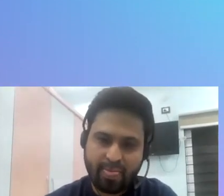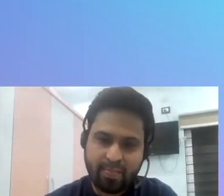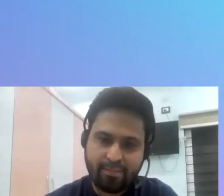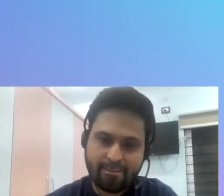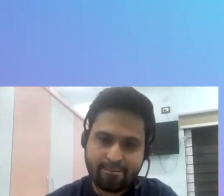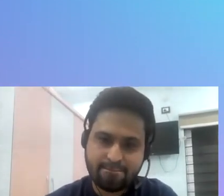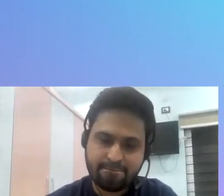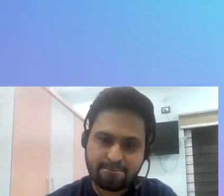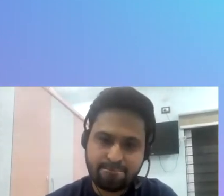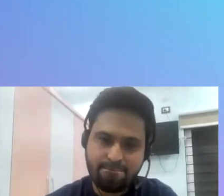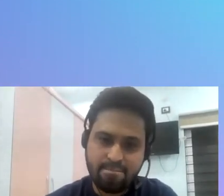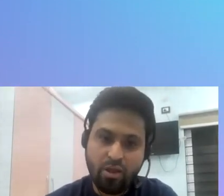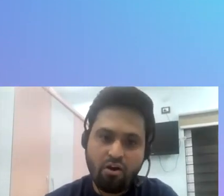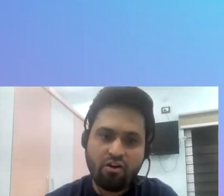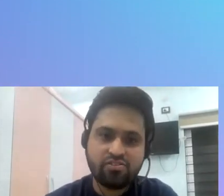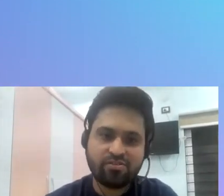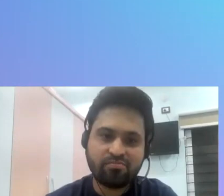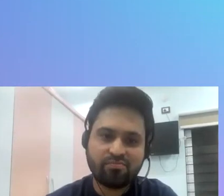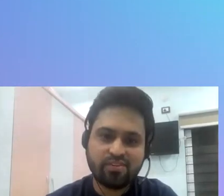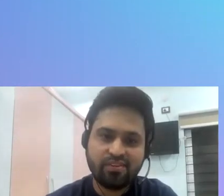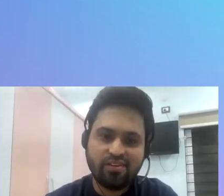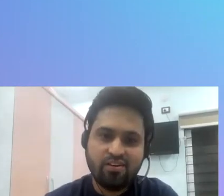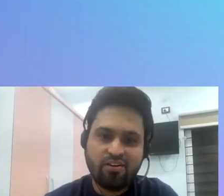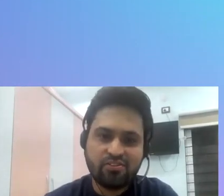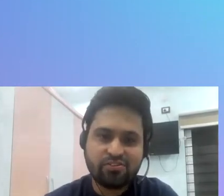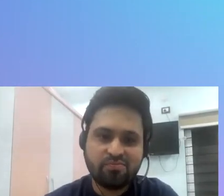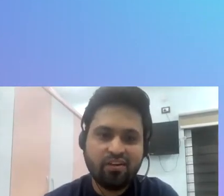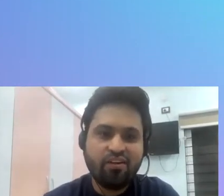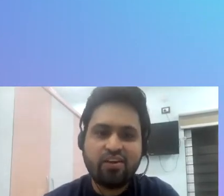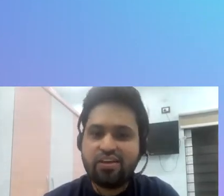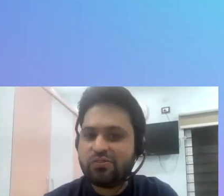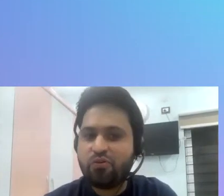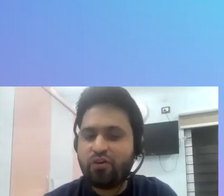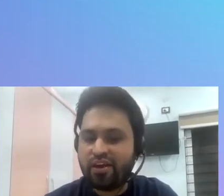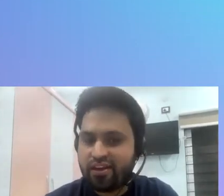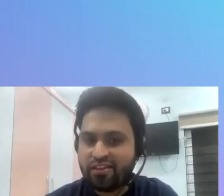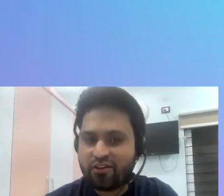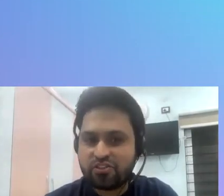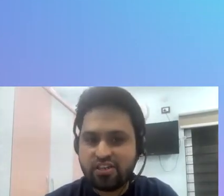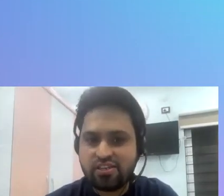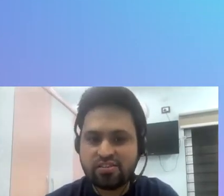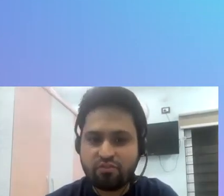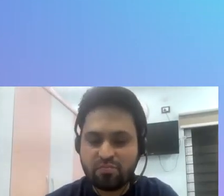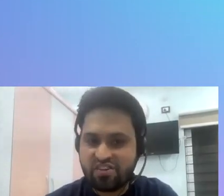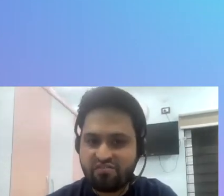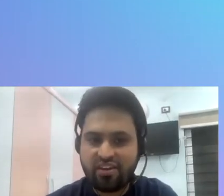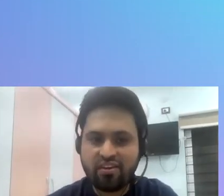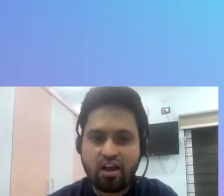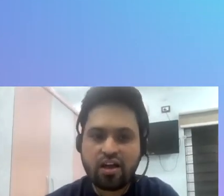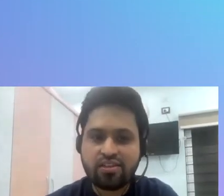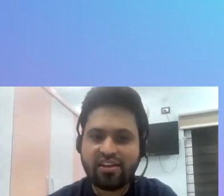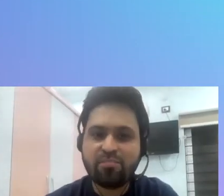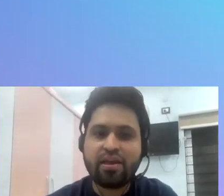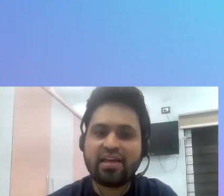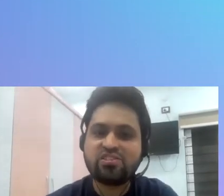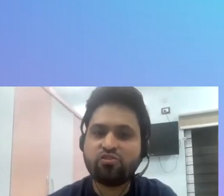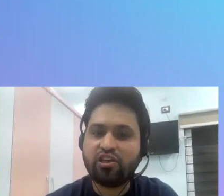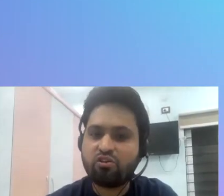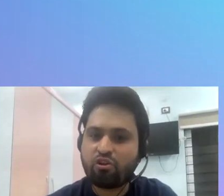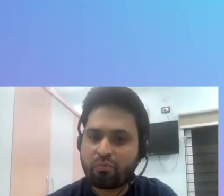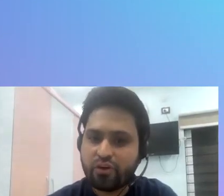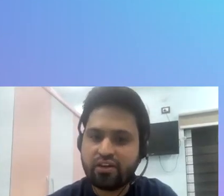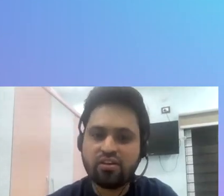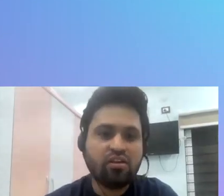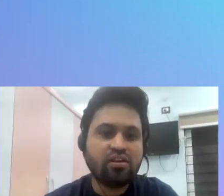in our bundle for web. That's a great question. Awesome. Thank you. Awesome. Okay, so another question is from Stephanie. Are there any plans